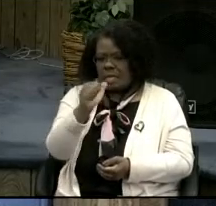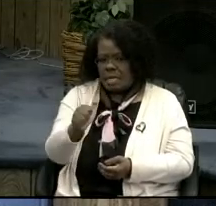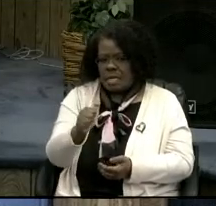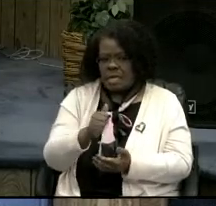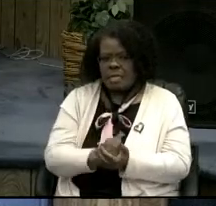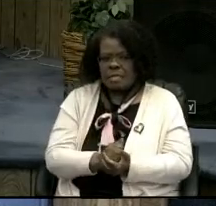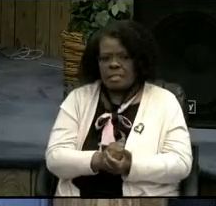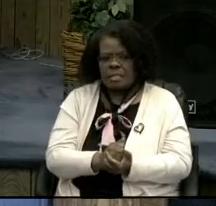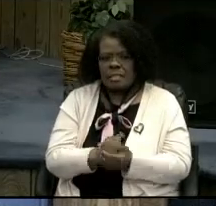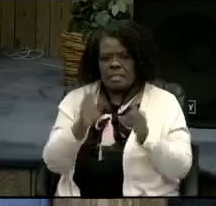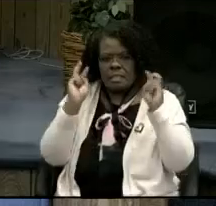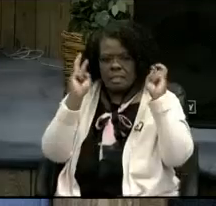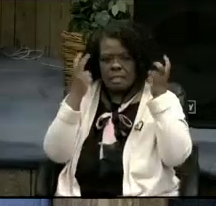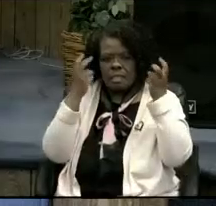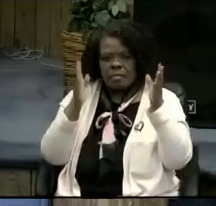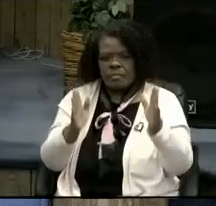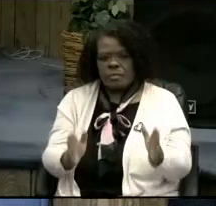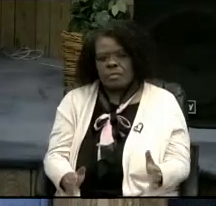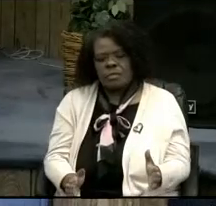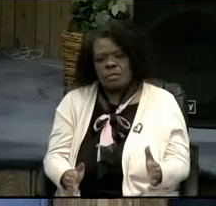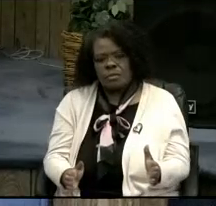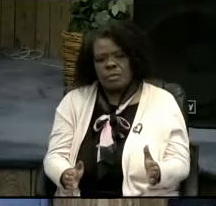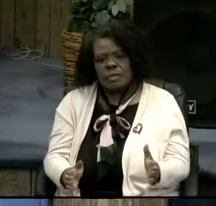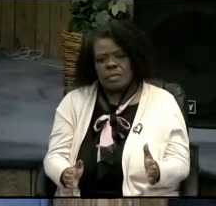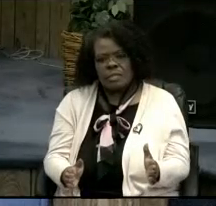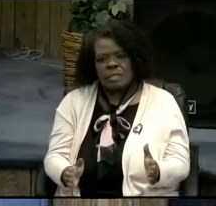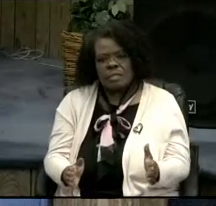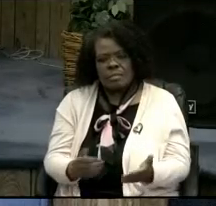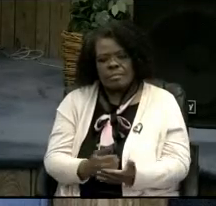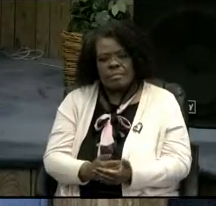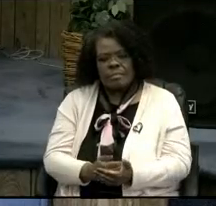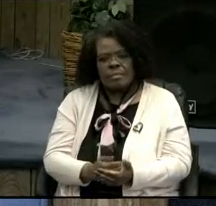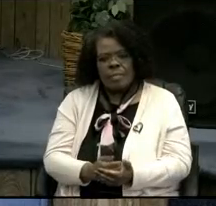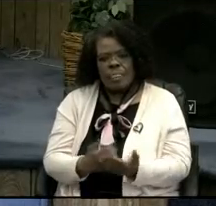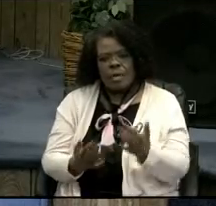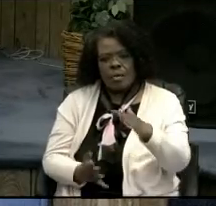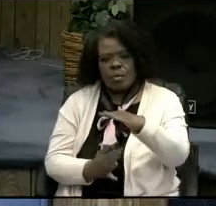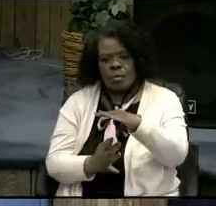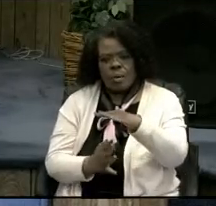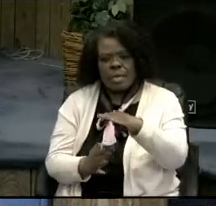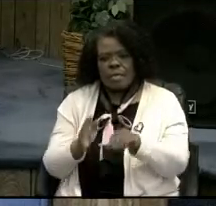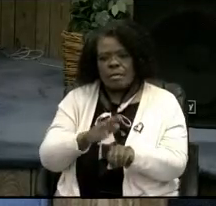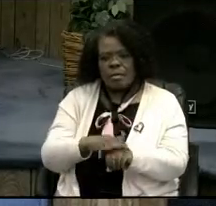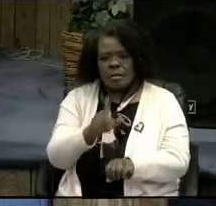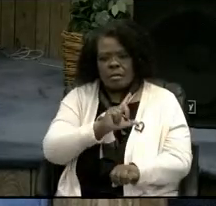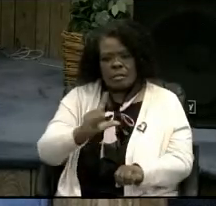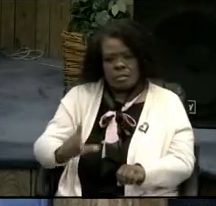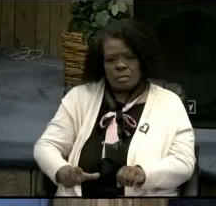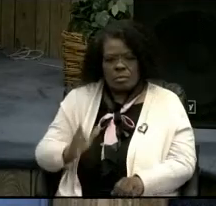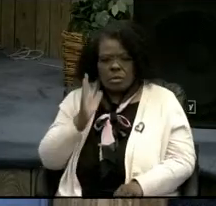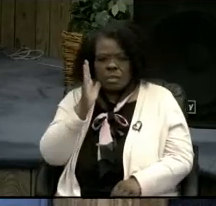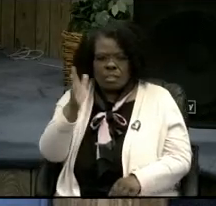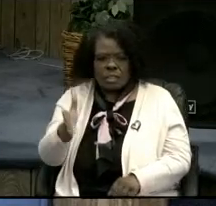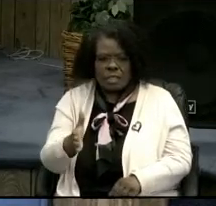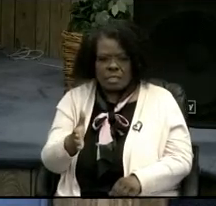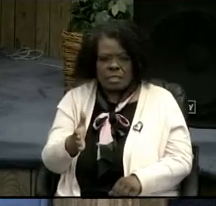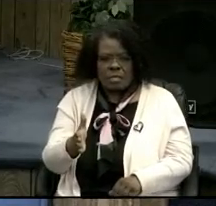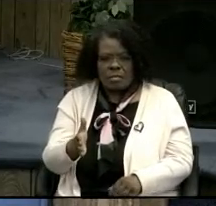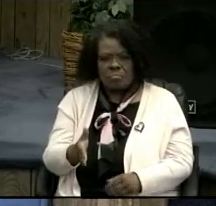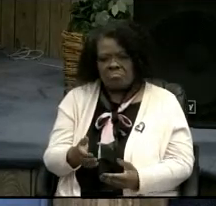but those that wait upon the Lord, they shall inherit the earth. The steps of a good man are ordered by the